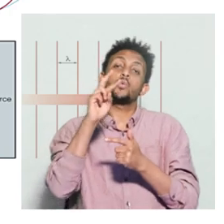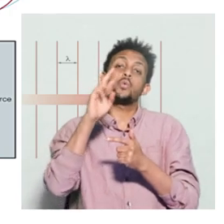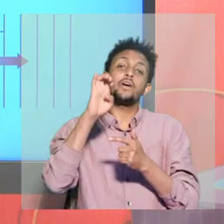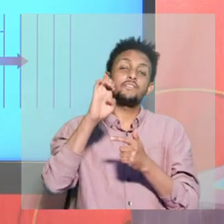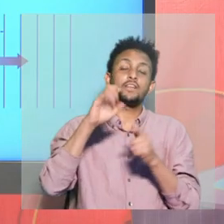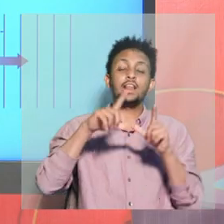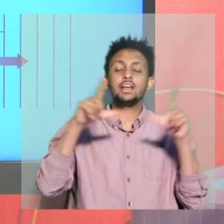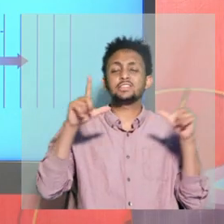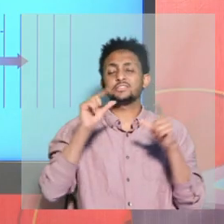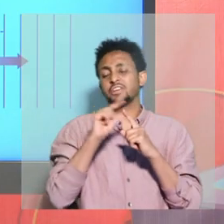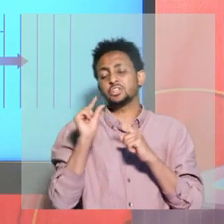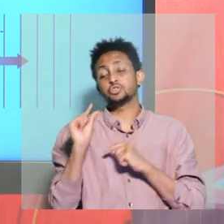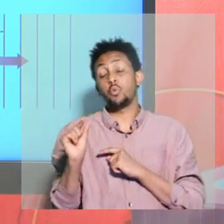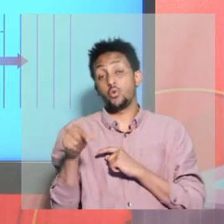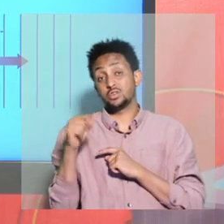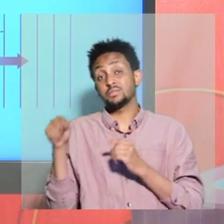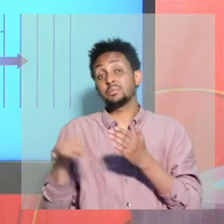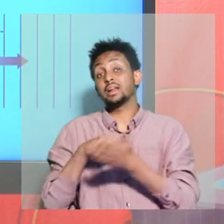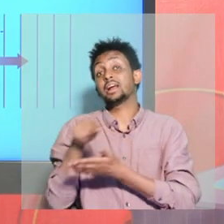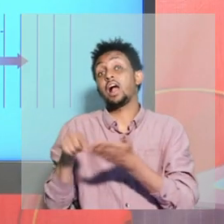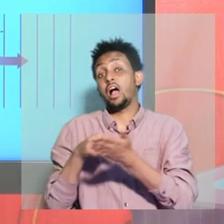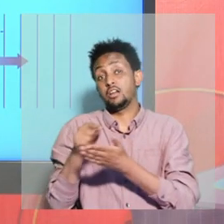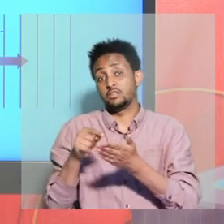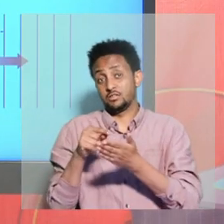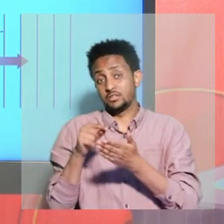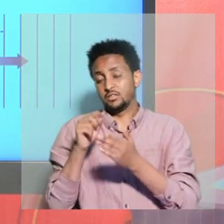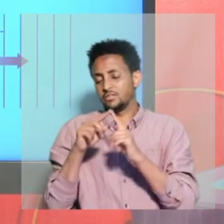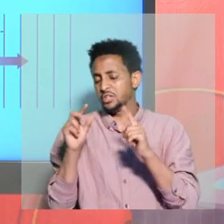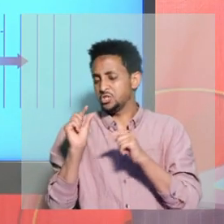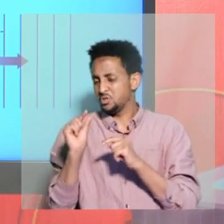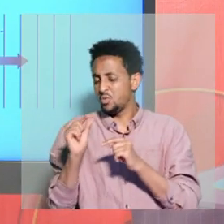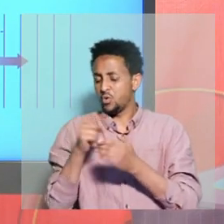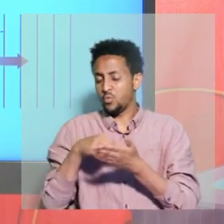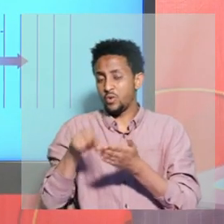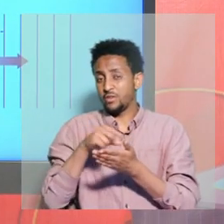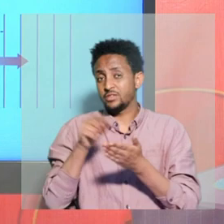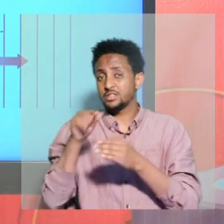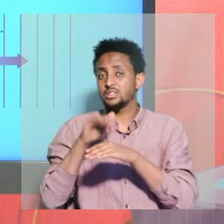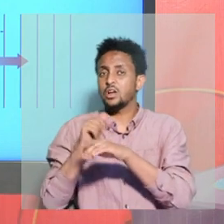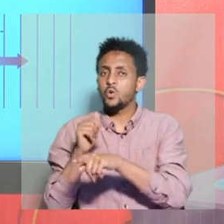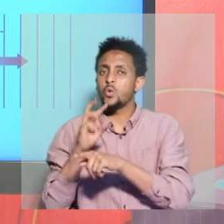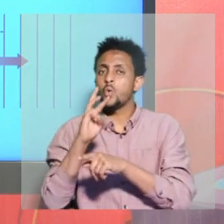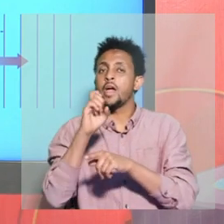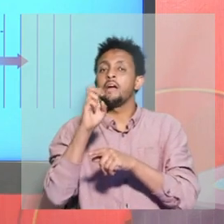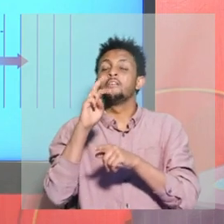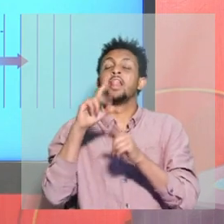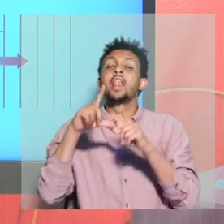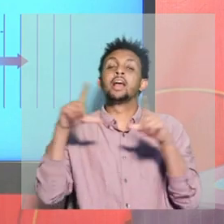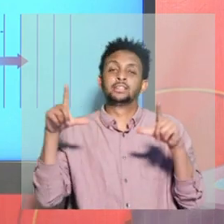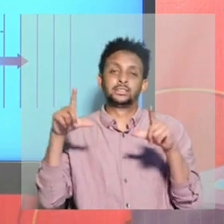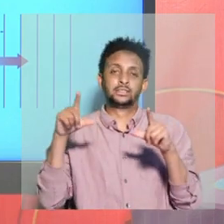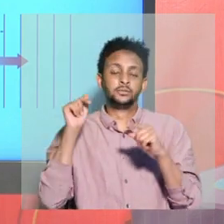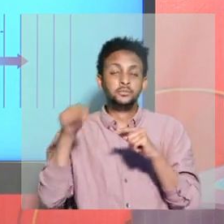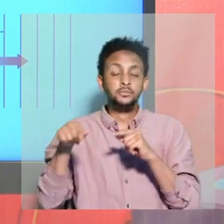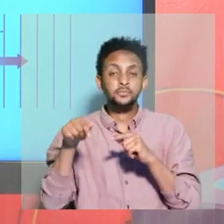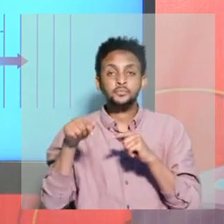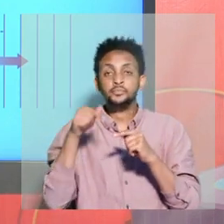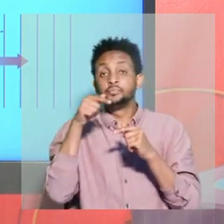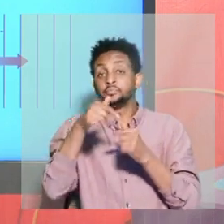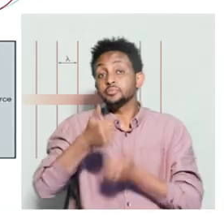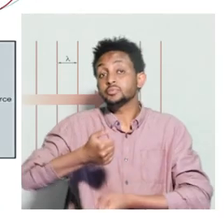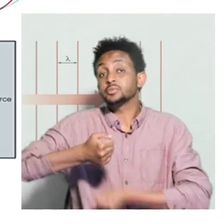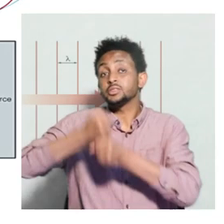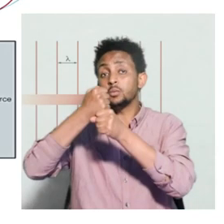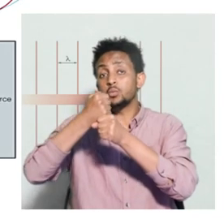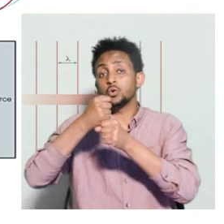wavelets are very small spherical wavefronts. Very small spherical wavefronts are known to be wavelets. Therefore, suppose here you